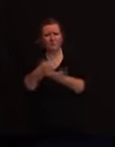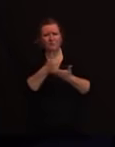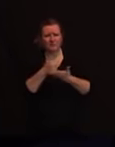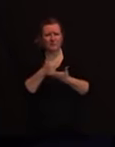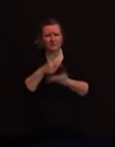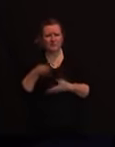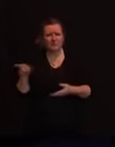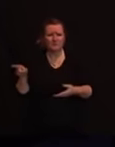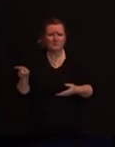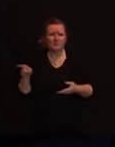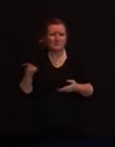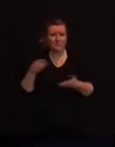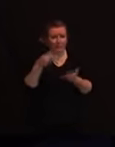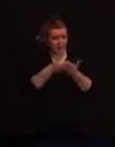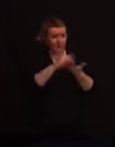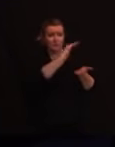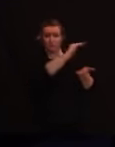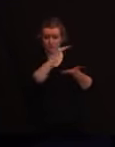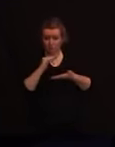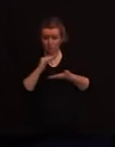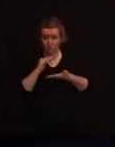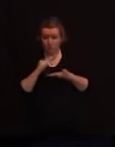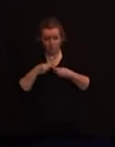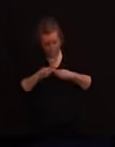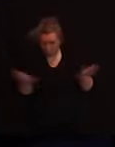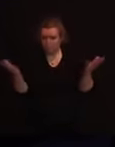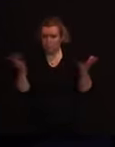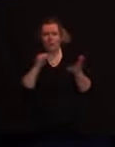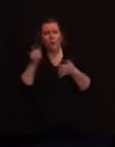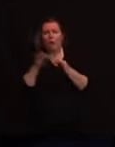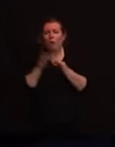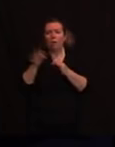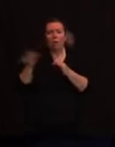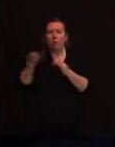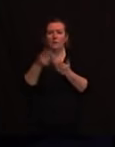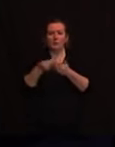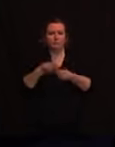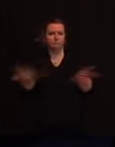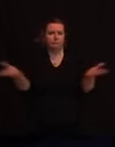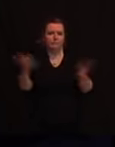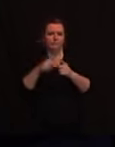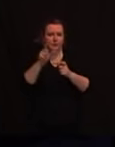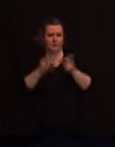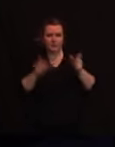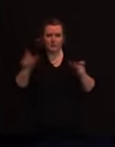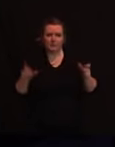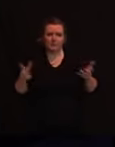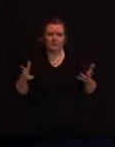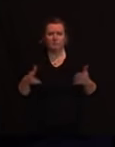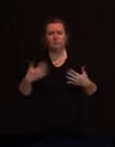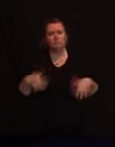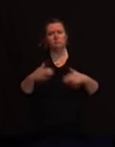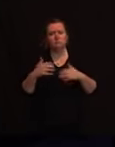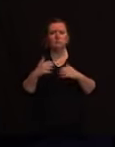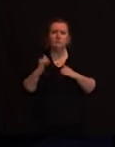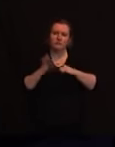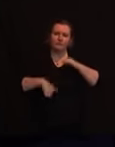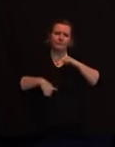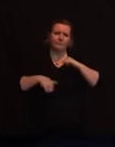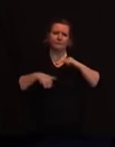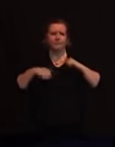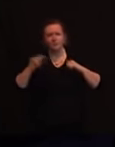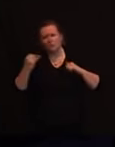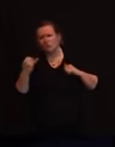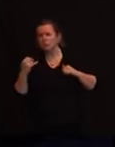small business owners immediately. These are tough times, but New Jerseyans are tough, and we're going to get through this together. I've